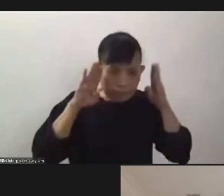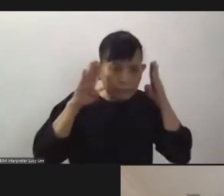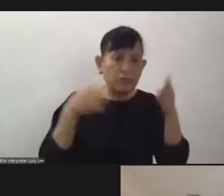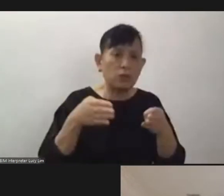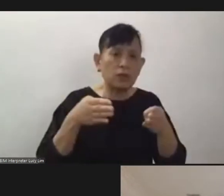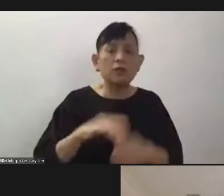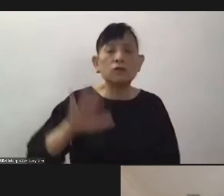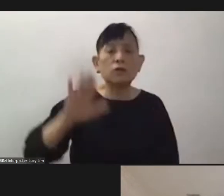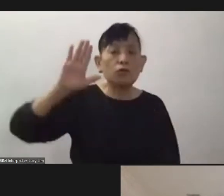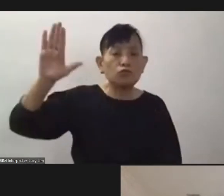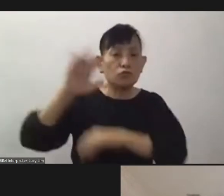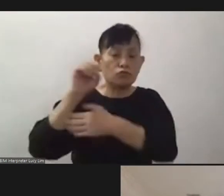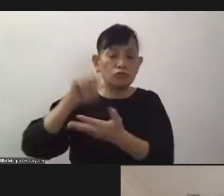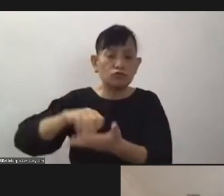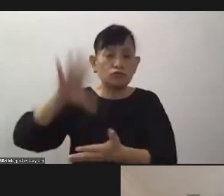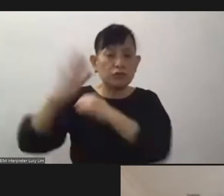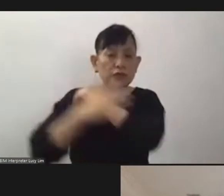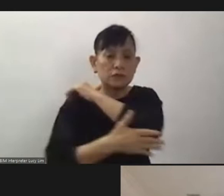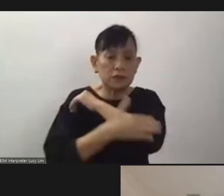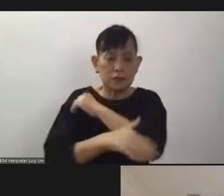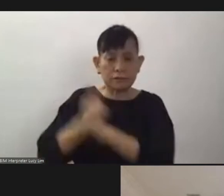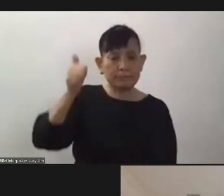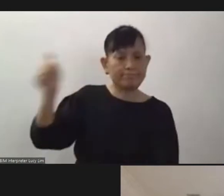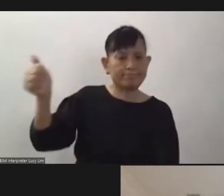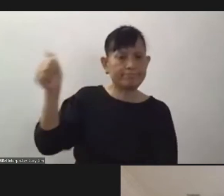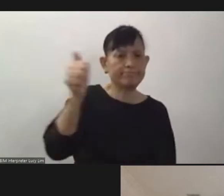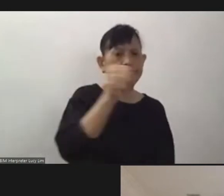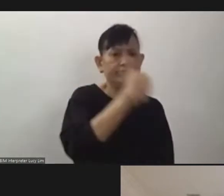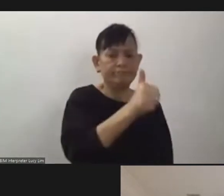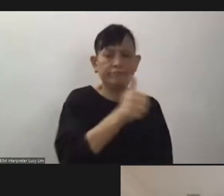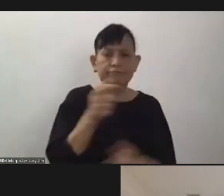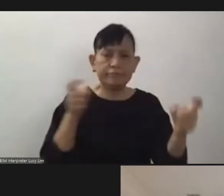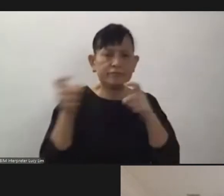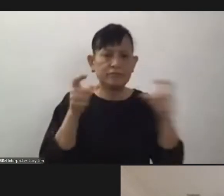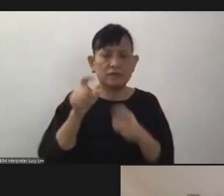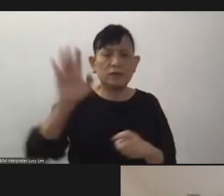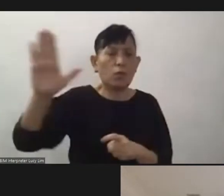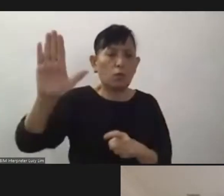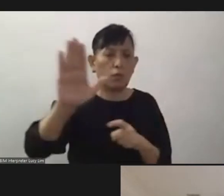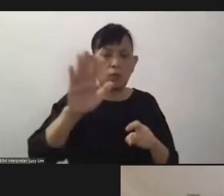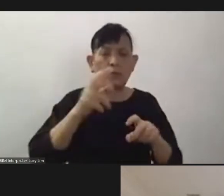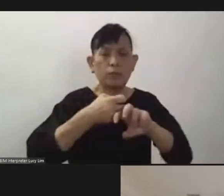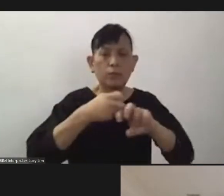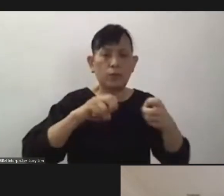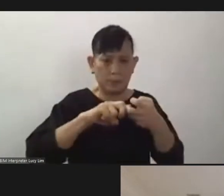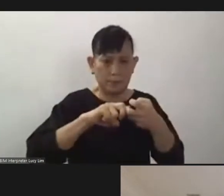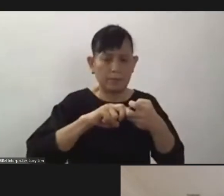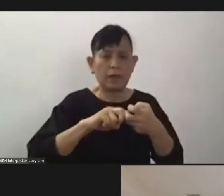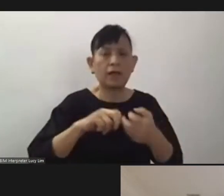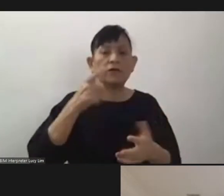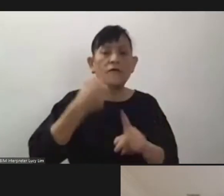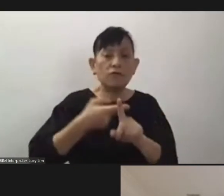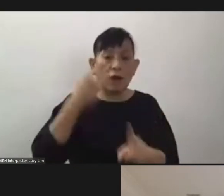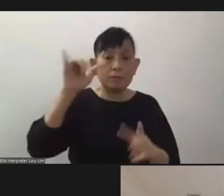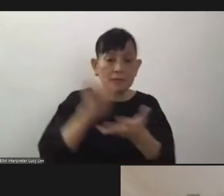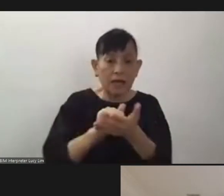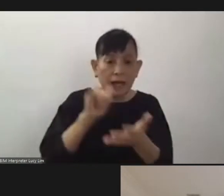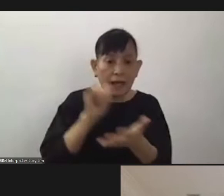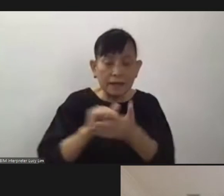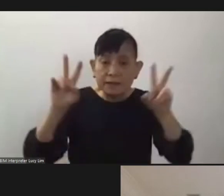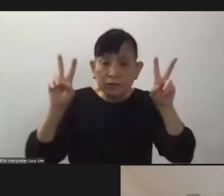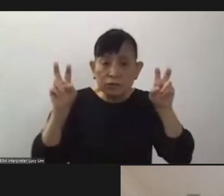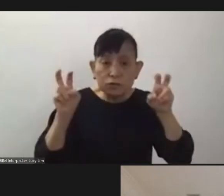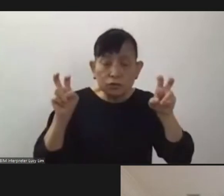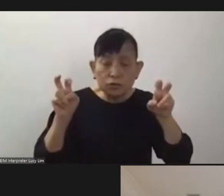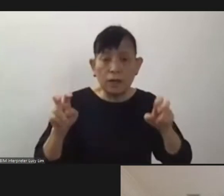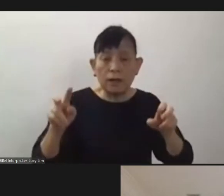rich country, all the country have to deal with their own problem. And then from this top-down issue, we have to tell that